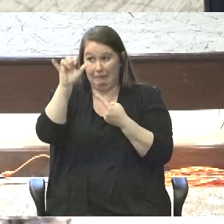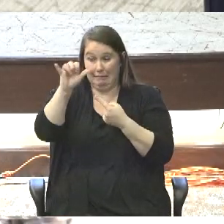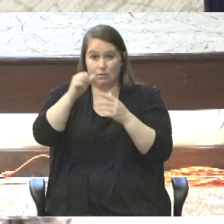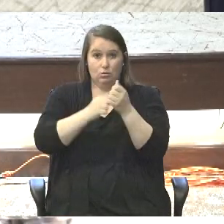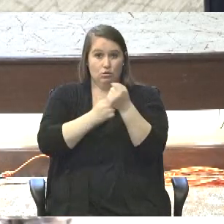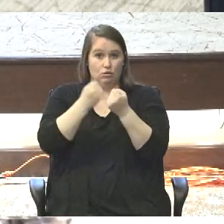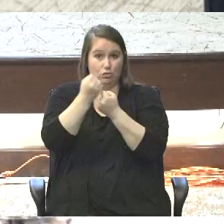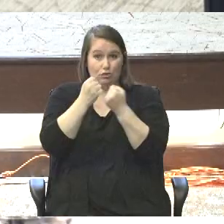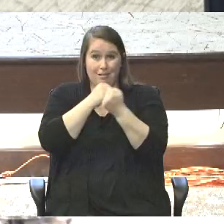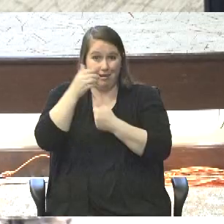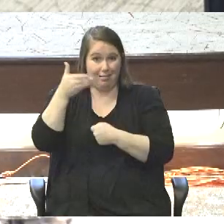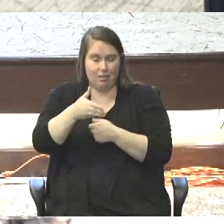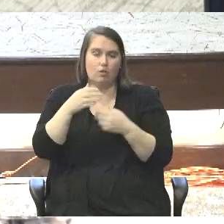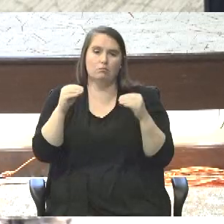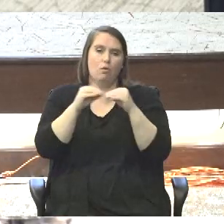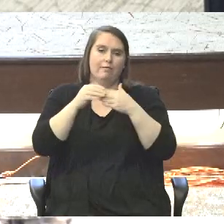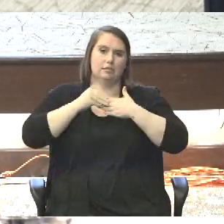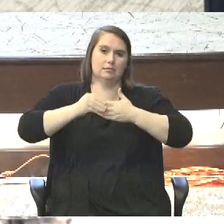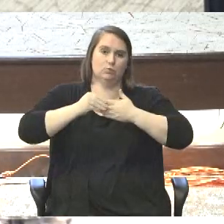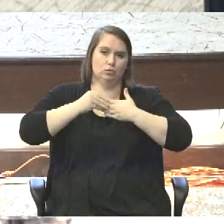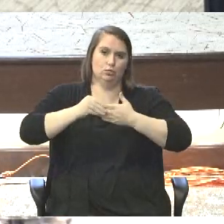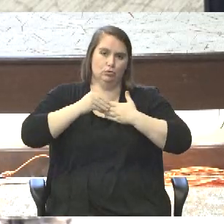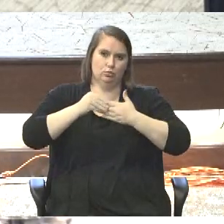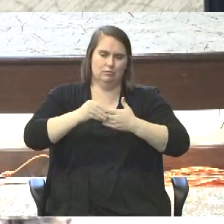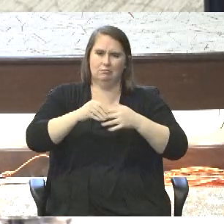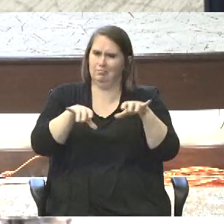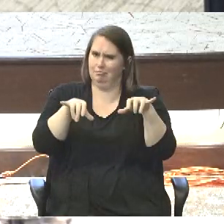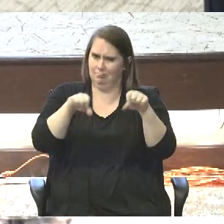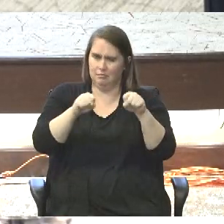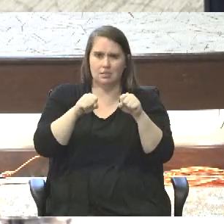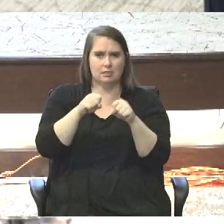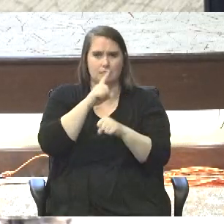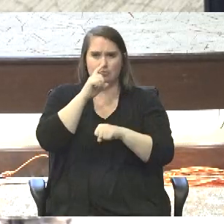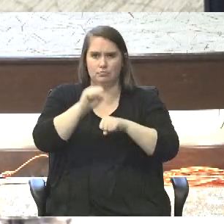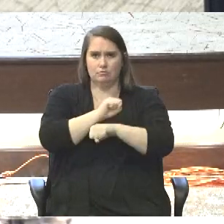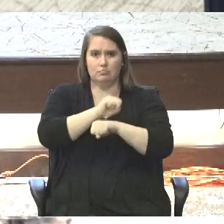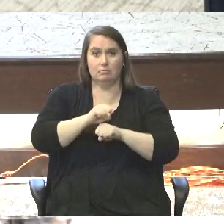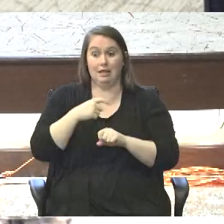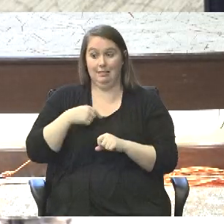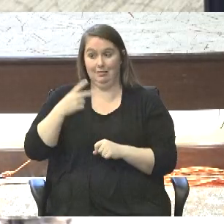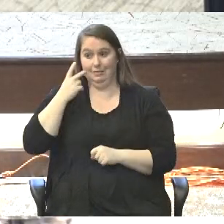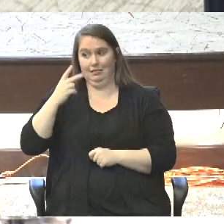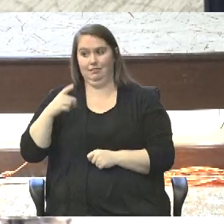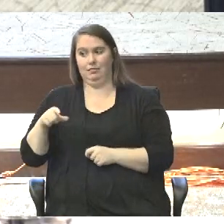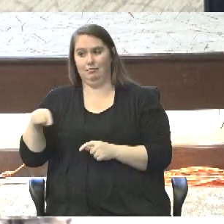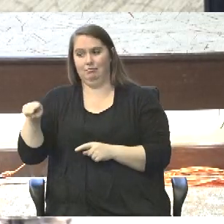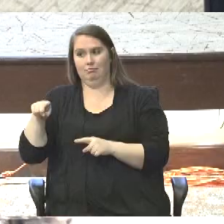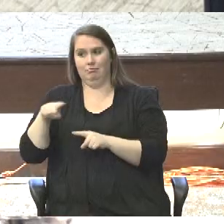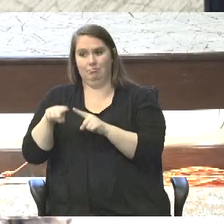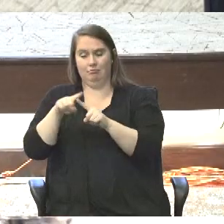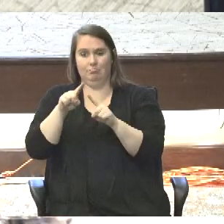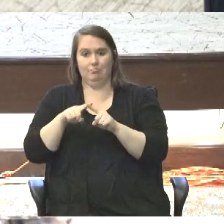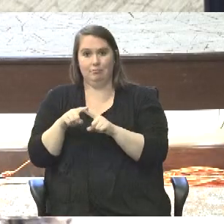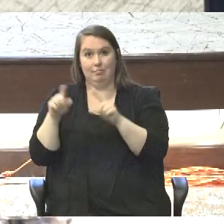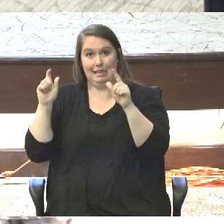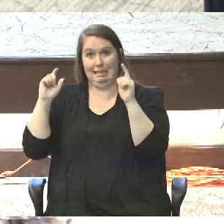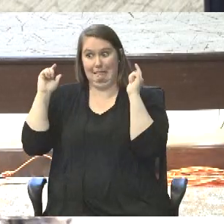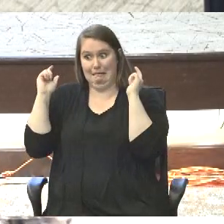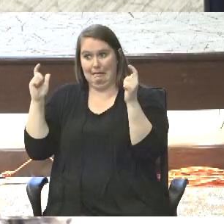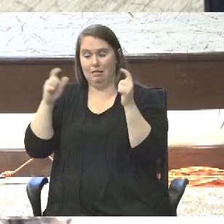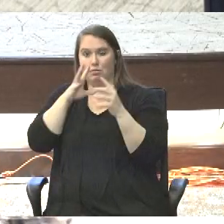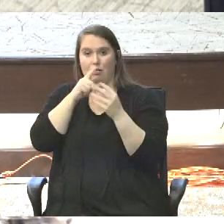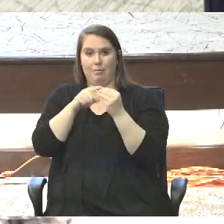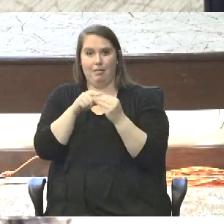more flexibility. No doubt, I see from market areas, I see very big, you think of runs